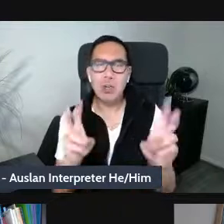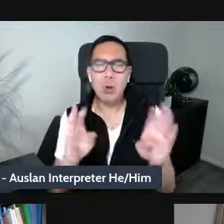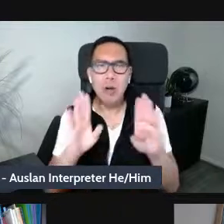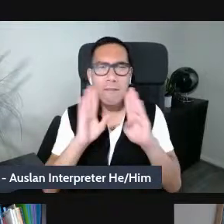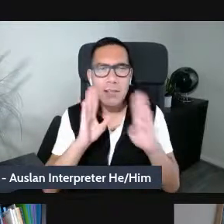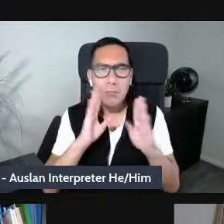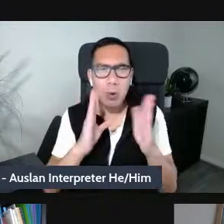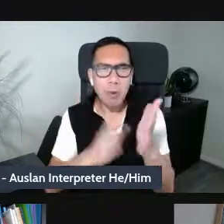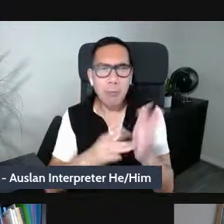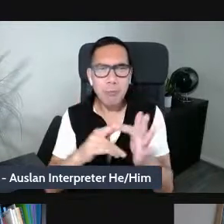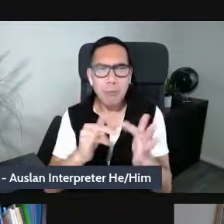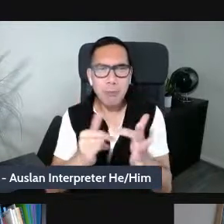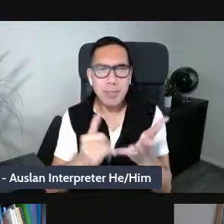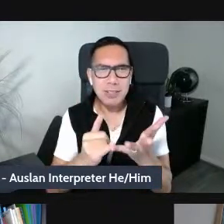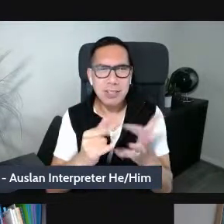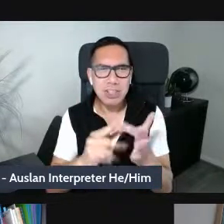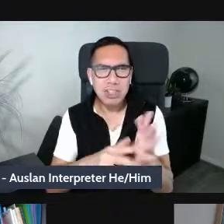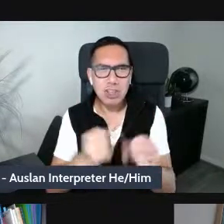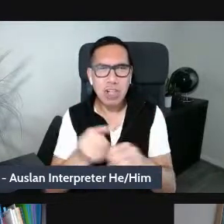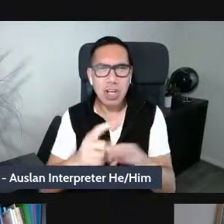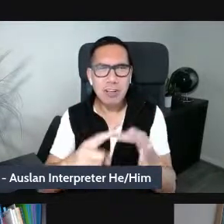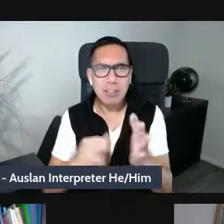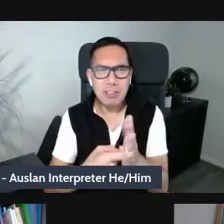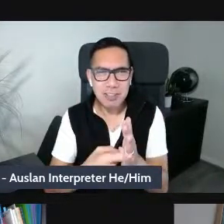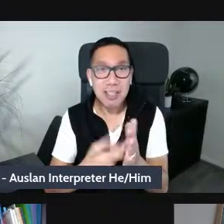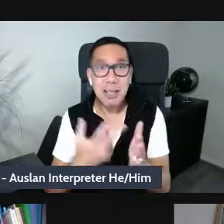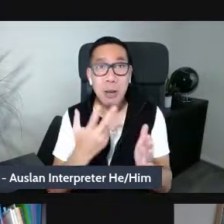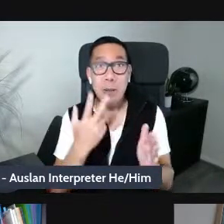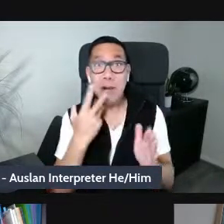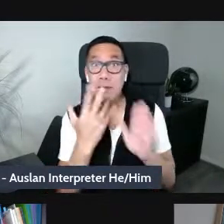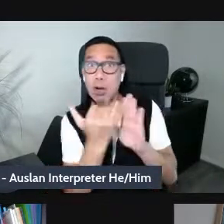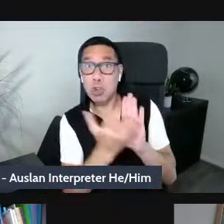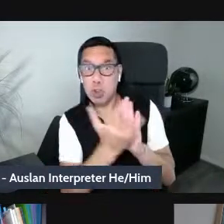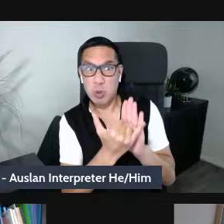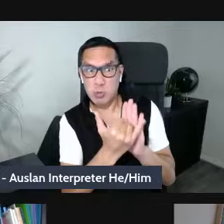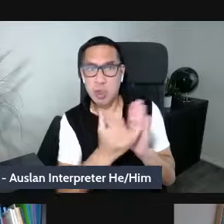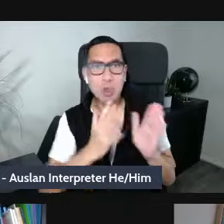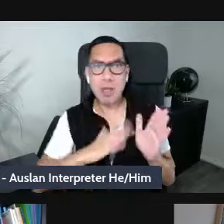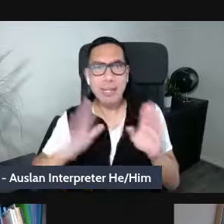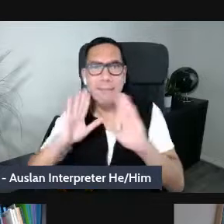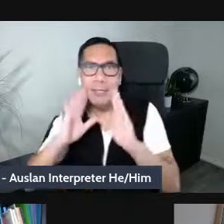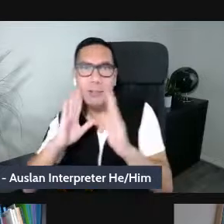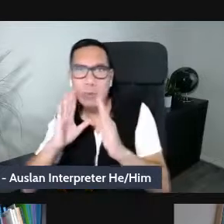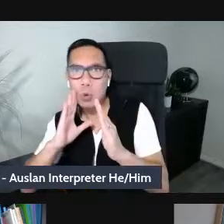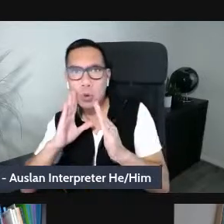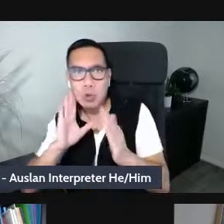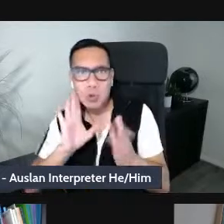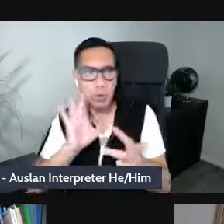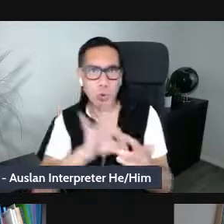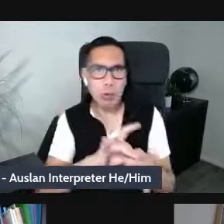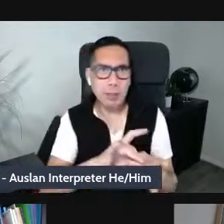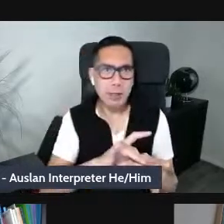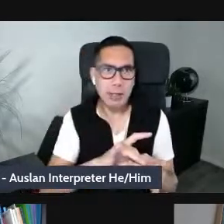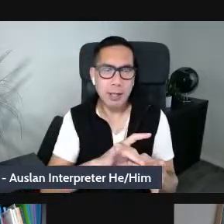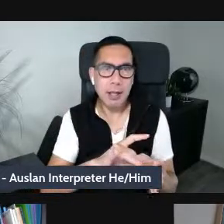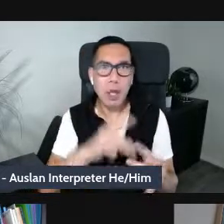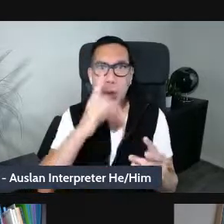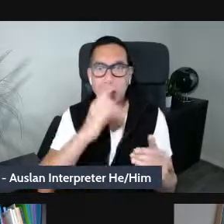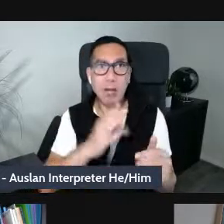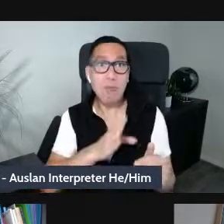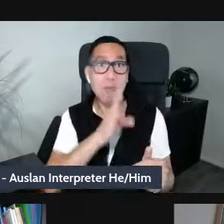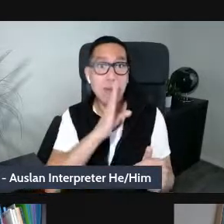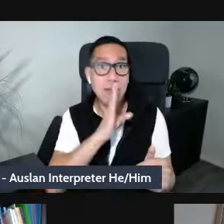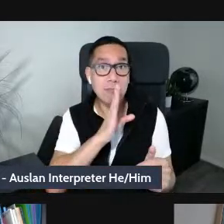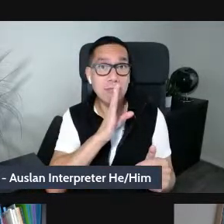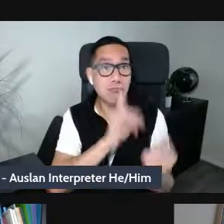link. But if you're watching on YouTube, you don't actually have to have Facebook to enter these rooms. So you'll just go into a private chat. You can